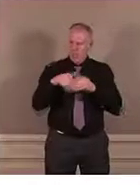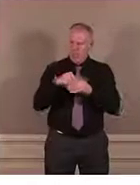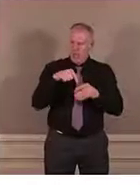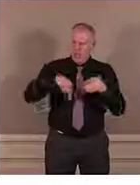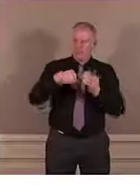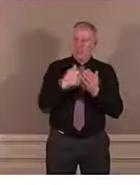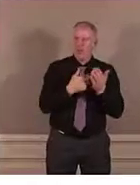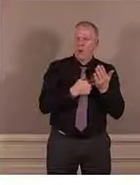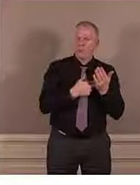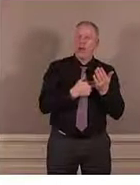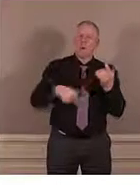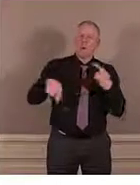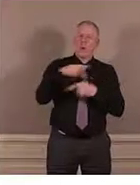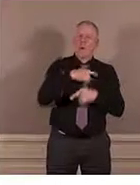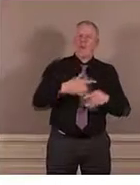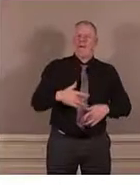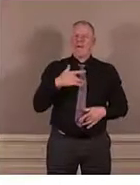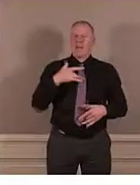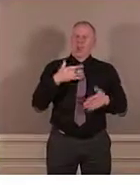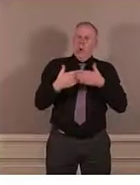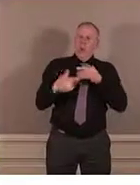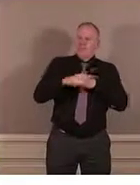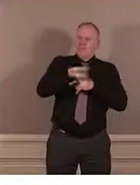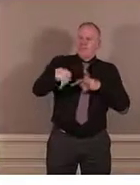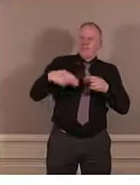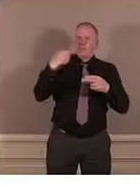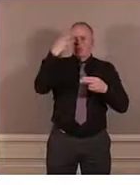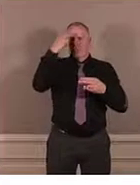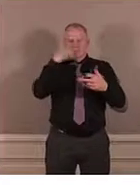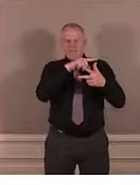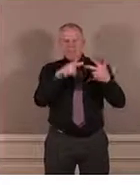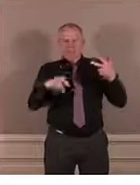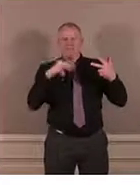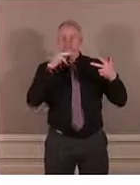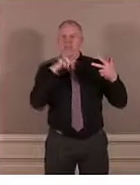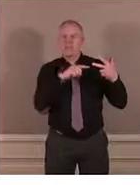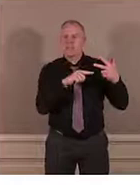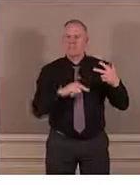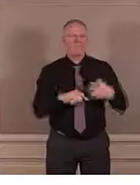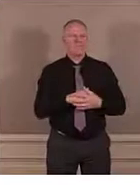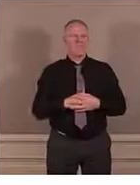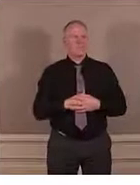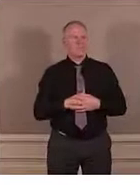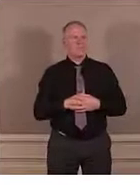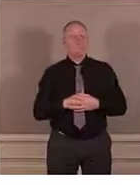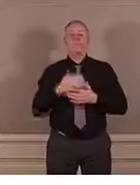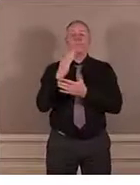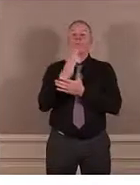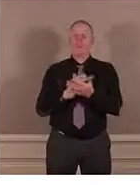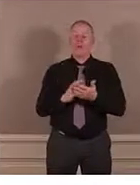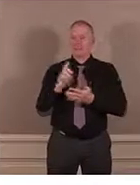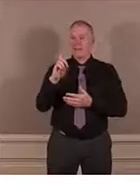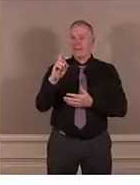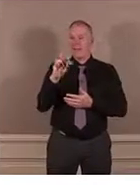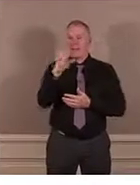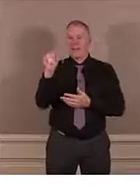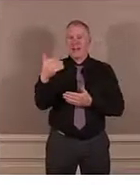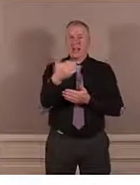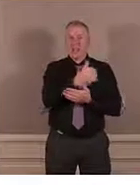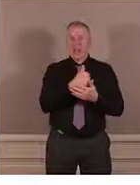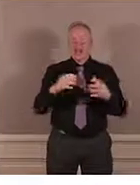agreed the primary understanding of these terms is. We found some of the data sets that we were looking